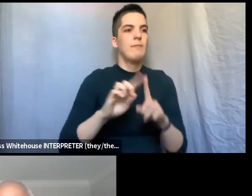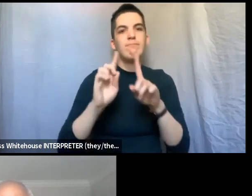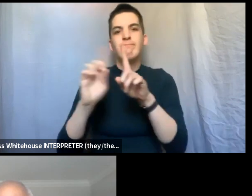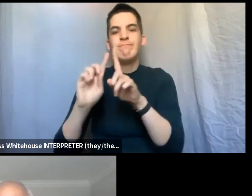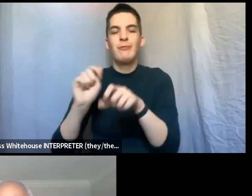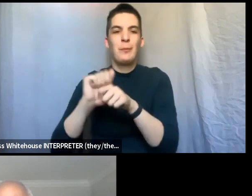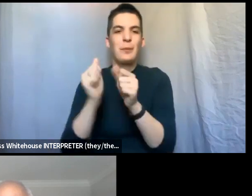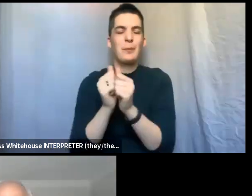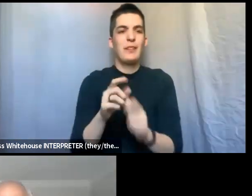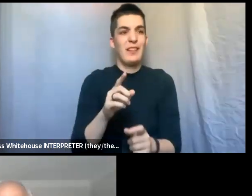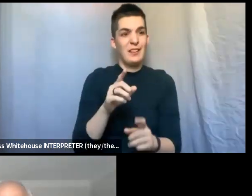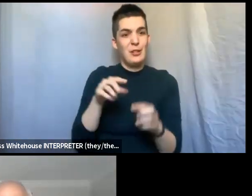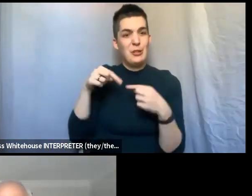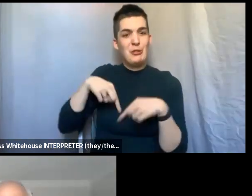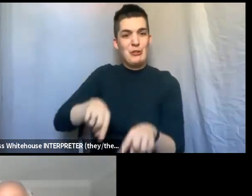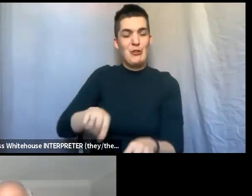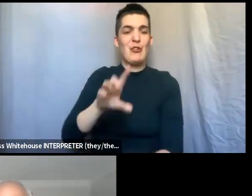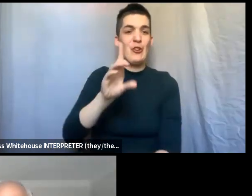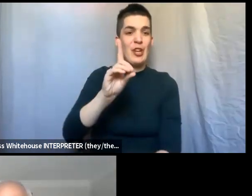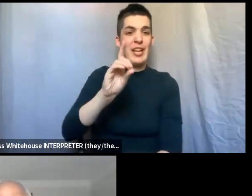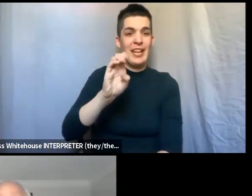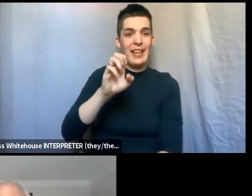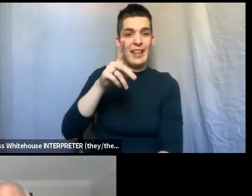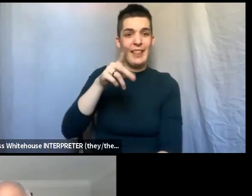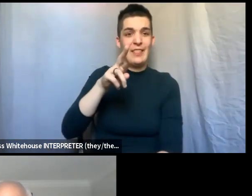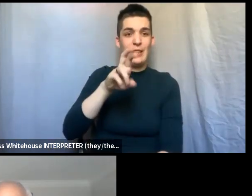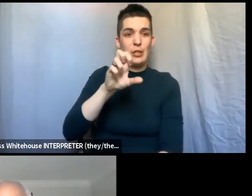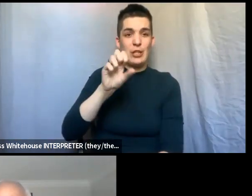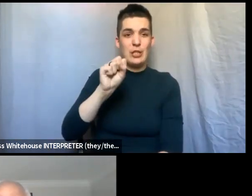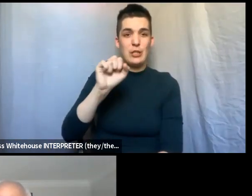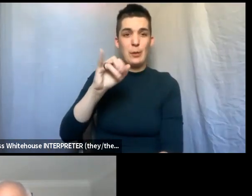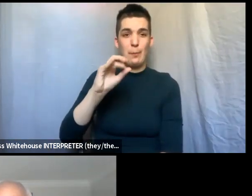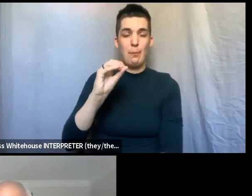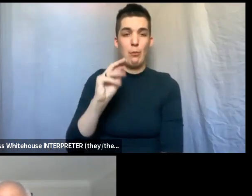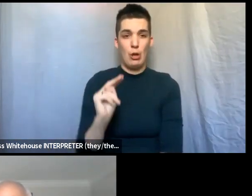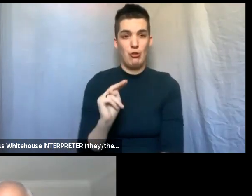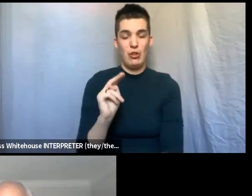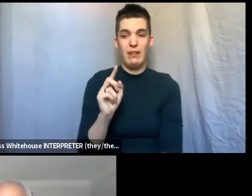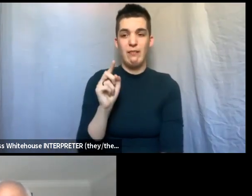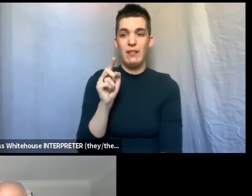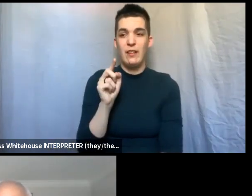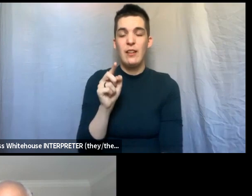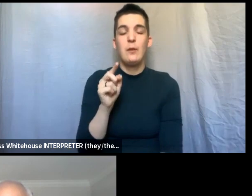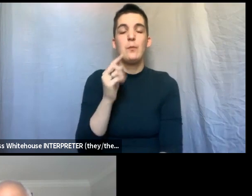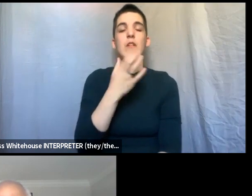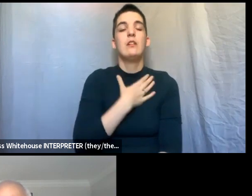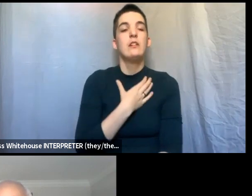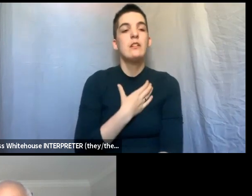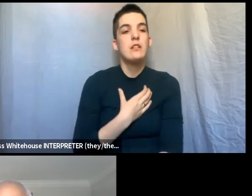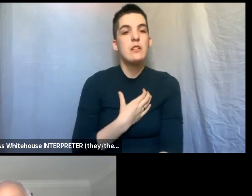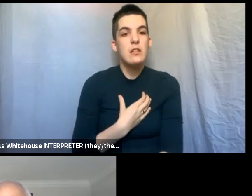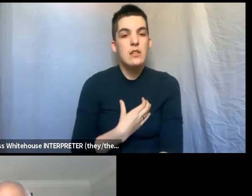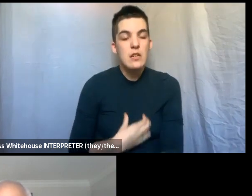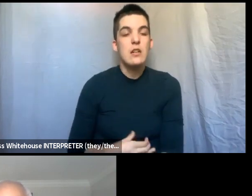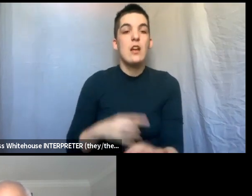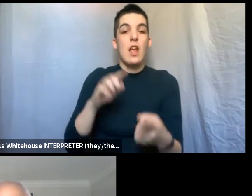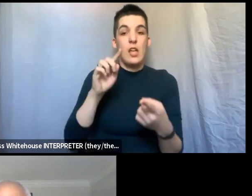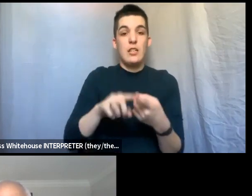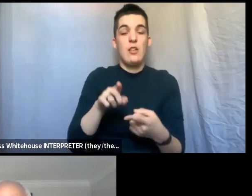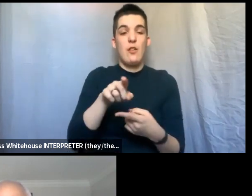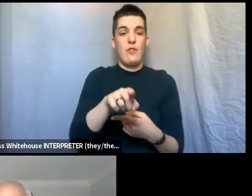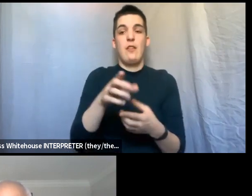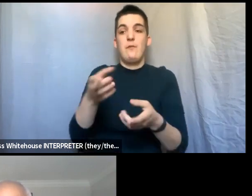the Depressions, literally starving until someone gave them a farmhouse that they could go to upstate. And they,